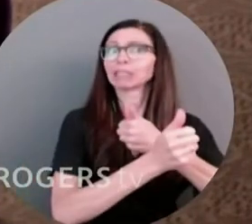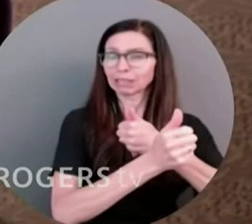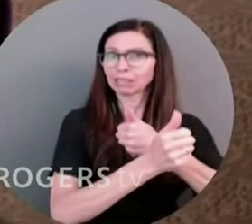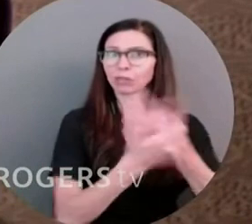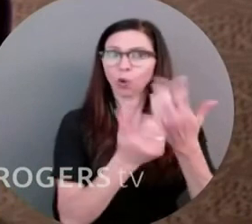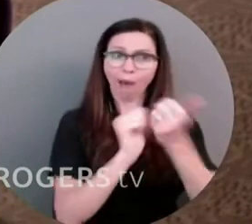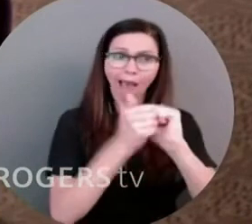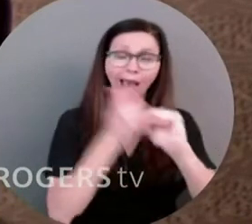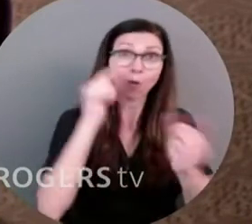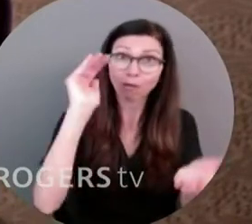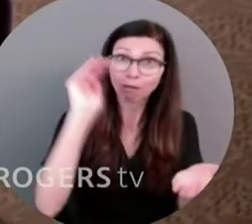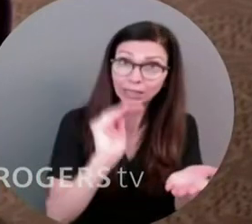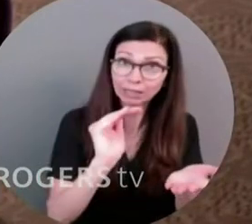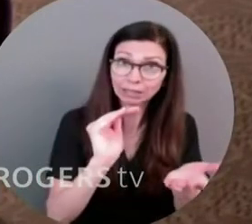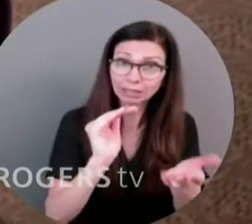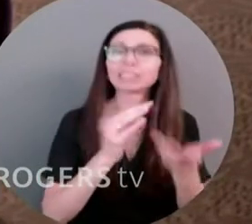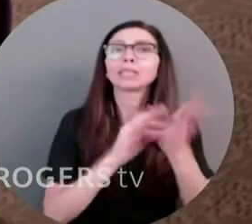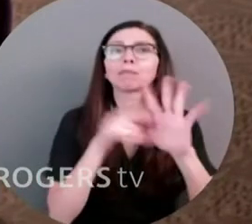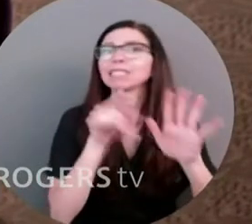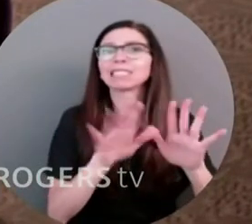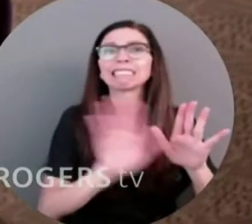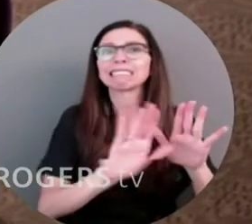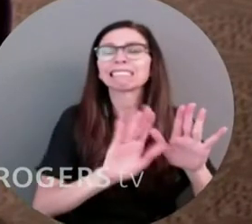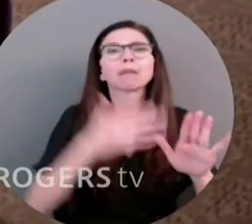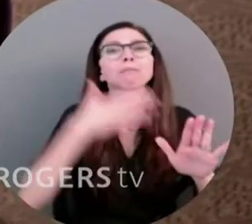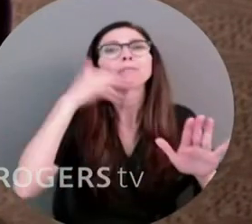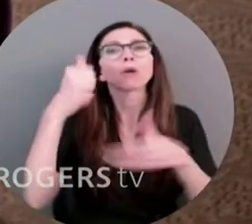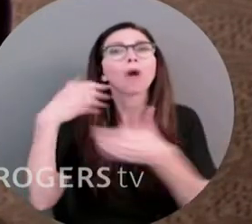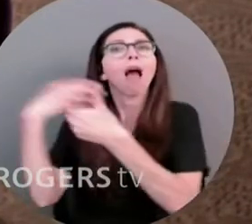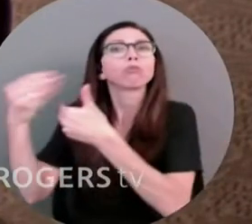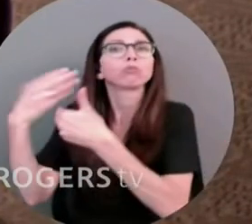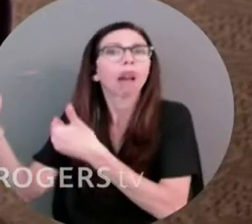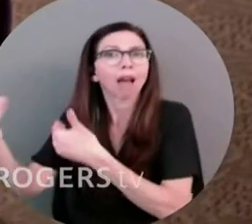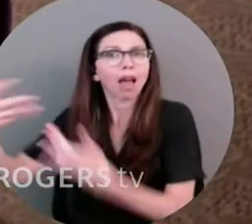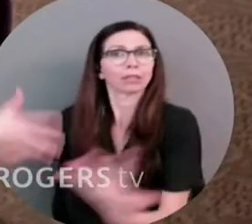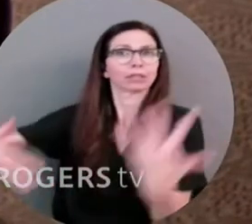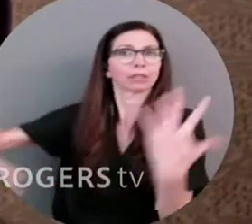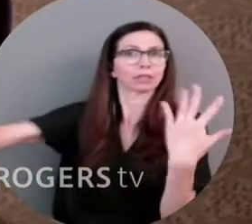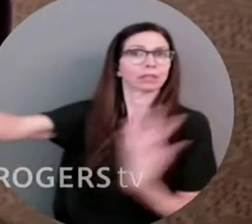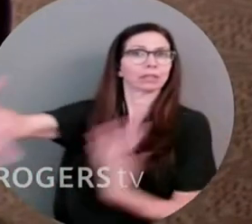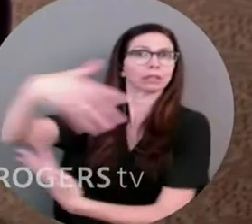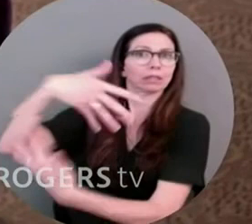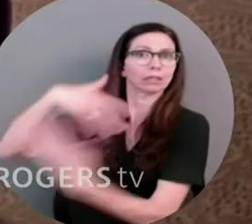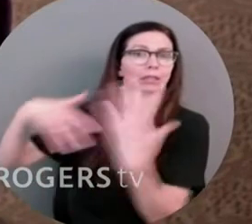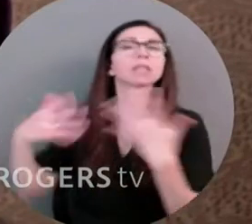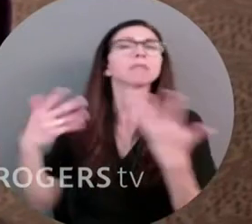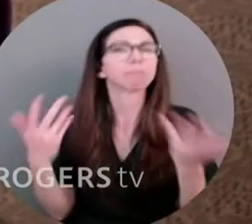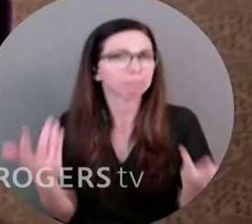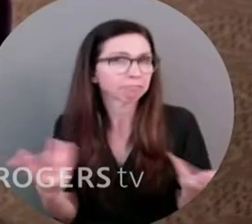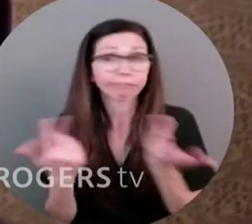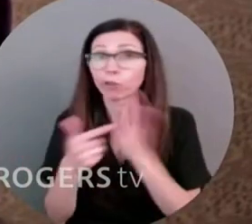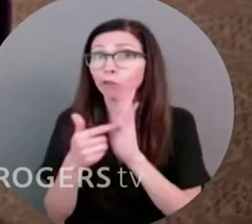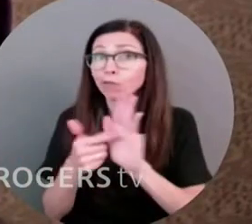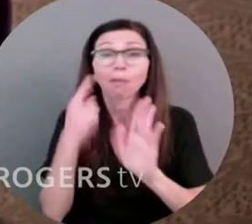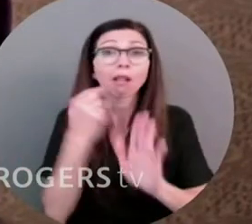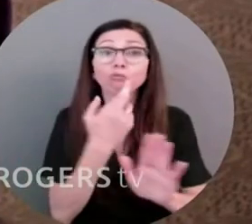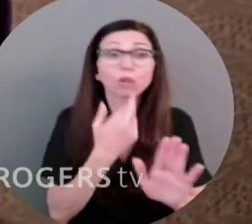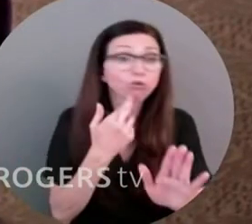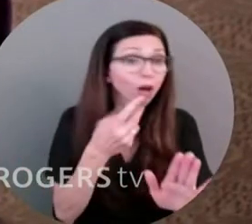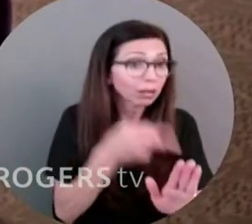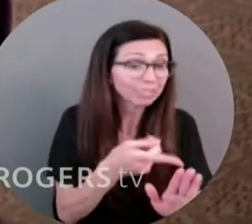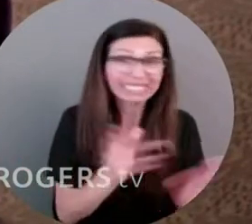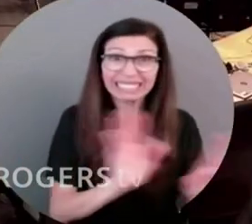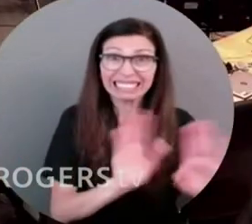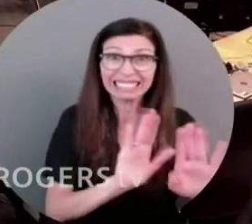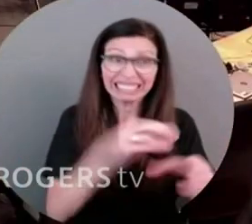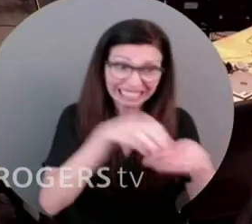moving people outdoors, keeping people further apart. So the patio solution does help with that. And